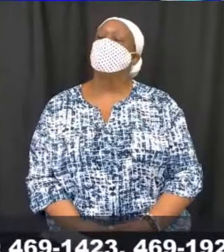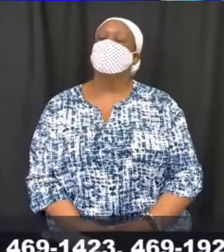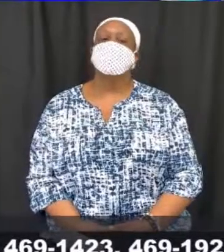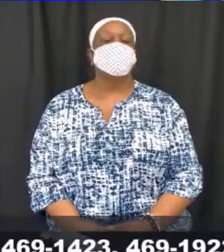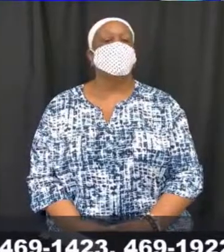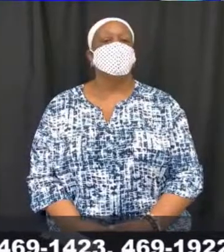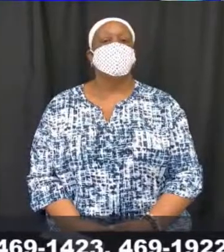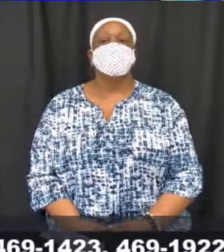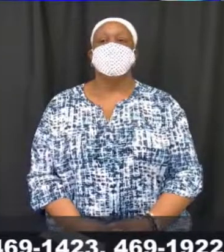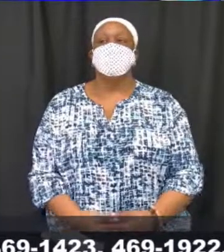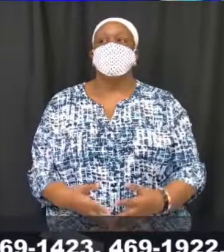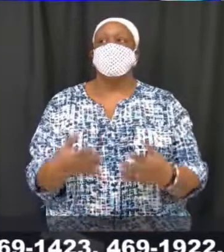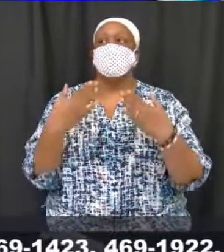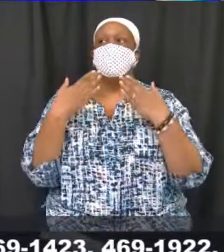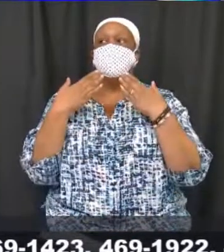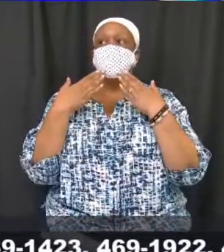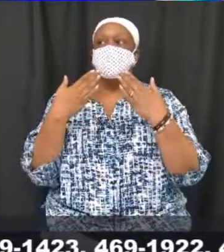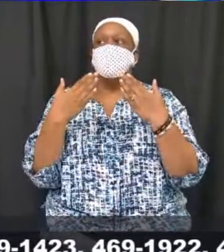Thank you, Leslie.